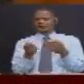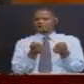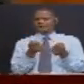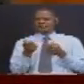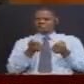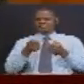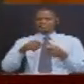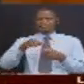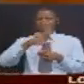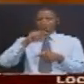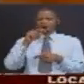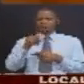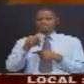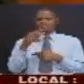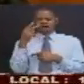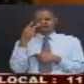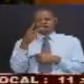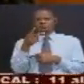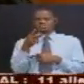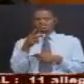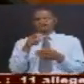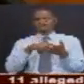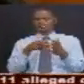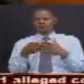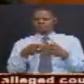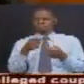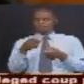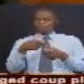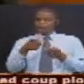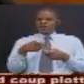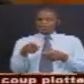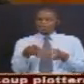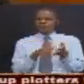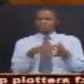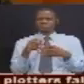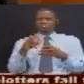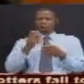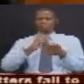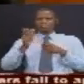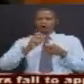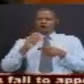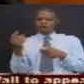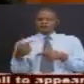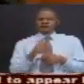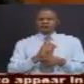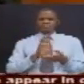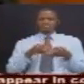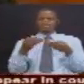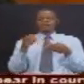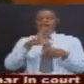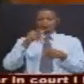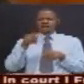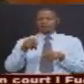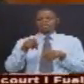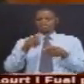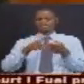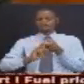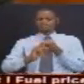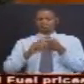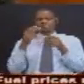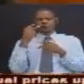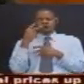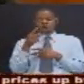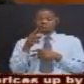those areas making sure that they have fire breaks they will just say we have given you this area this is a contract make sure that